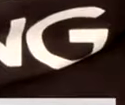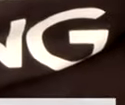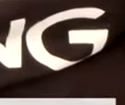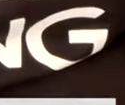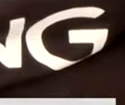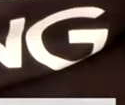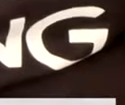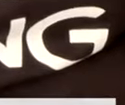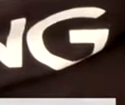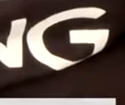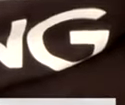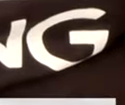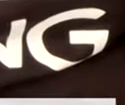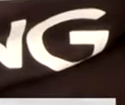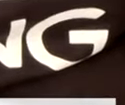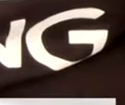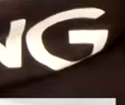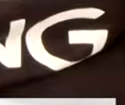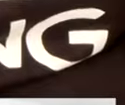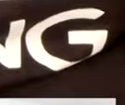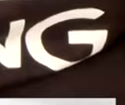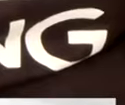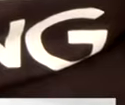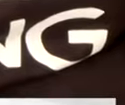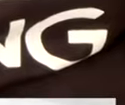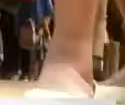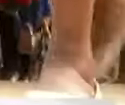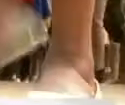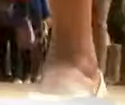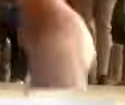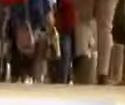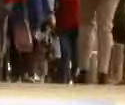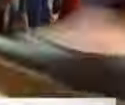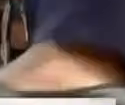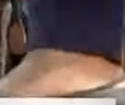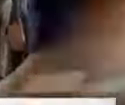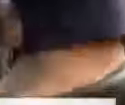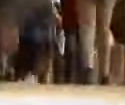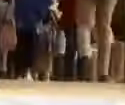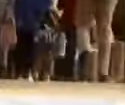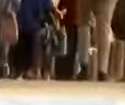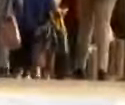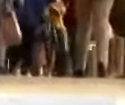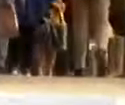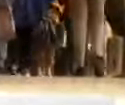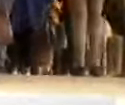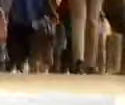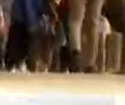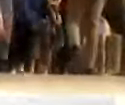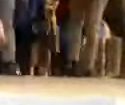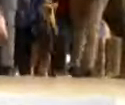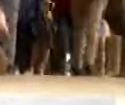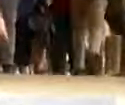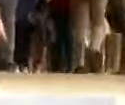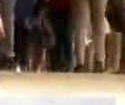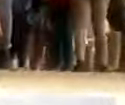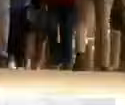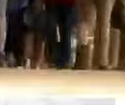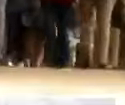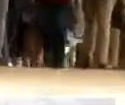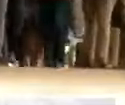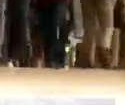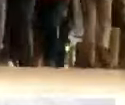day like any other when she boarded a motorbike to go to work, when the motorcyclist diverted to what he termed a shorter